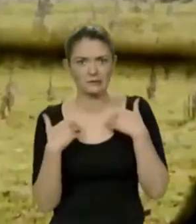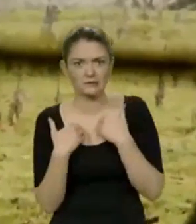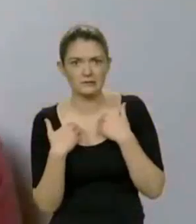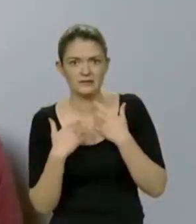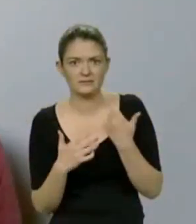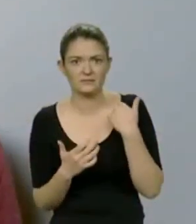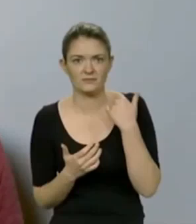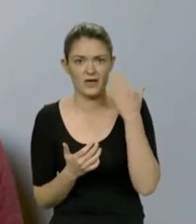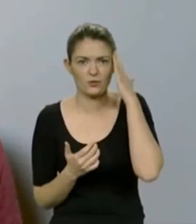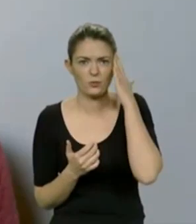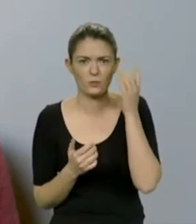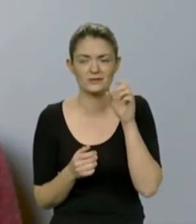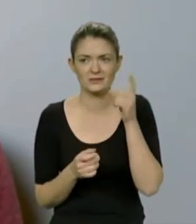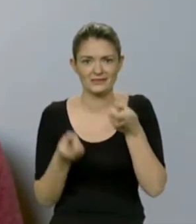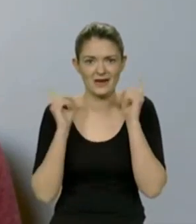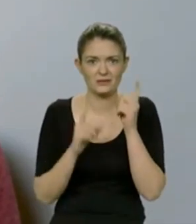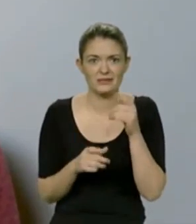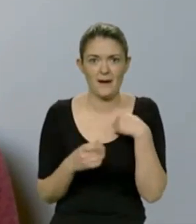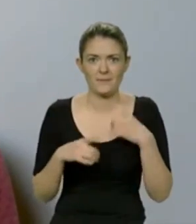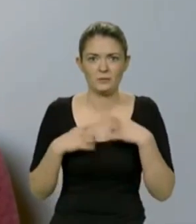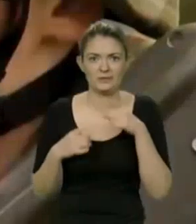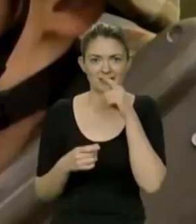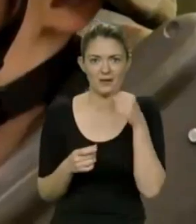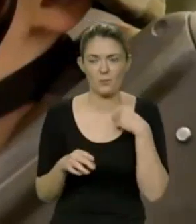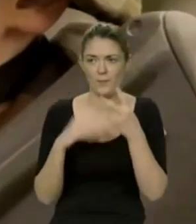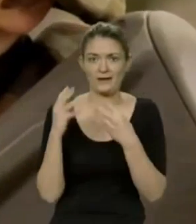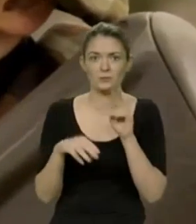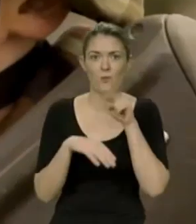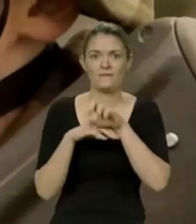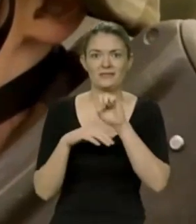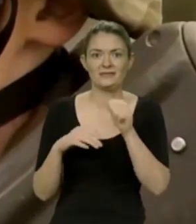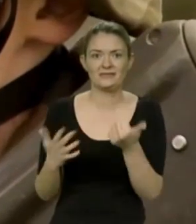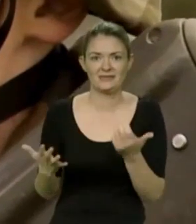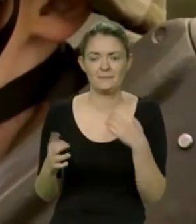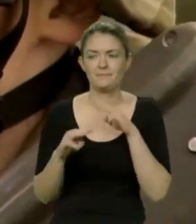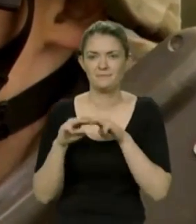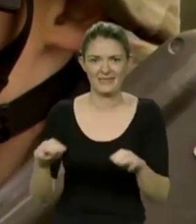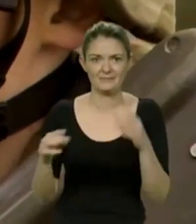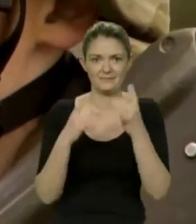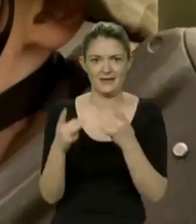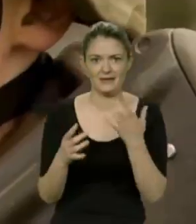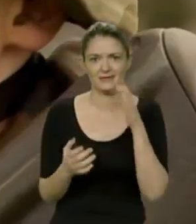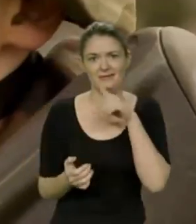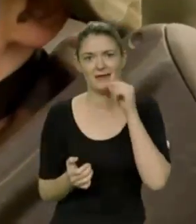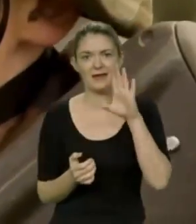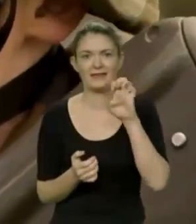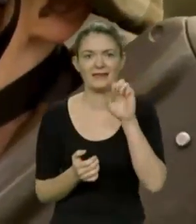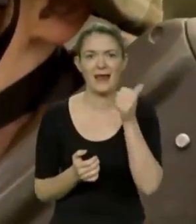actually is. But I'm happy to say he went overseas and was peacekeeping in SA Lebanon. Come back, chuffed about I would doing it for my country,